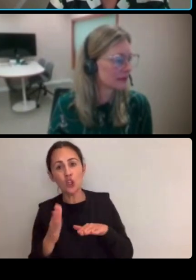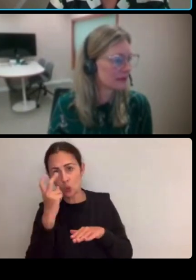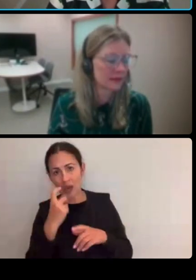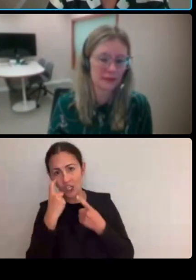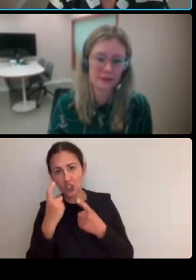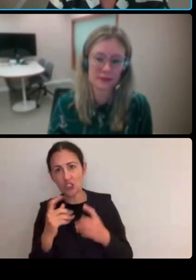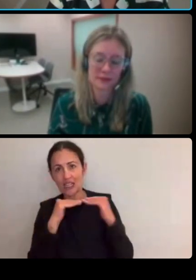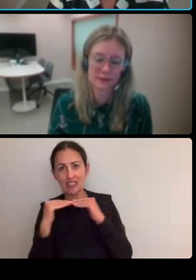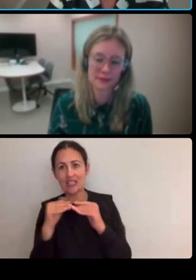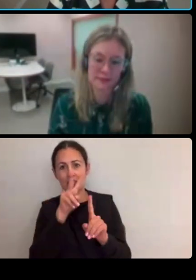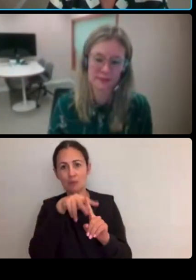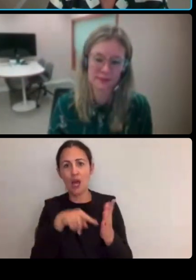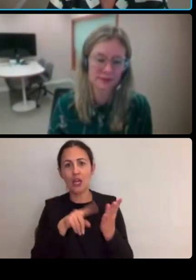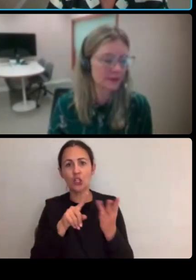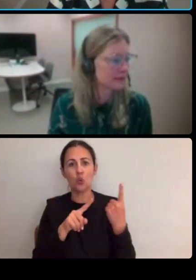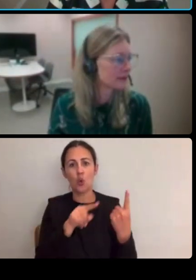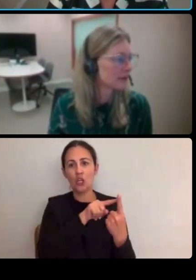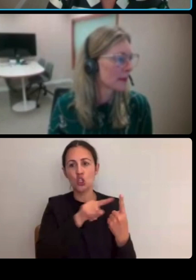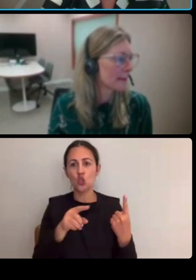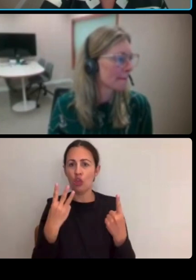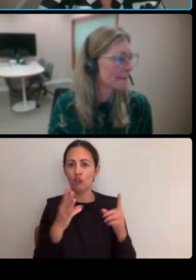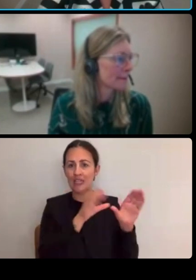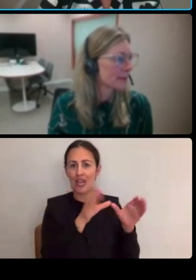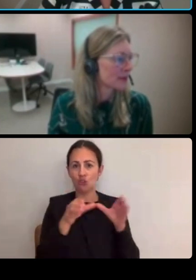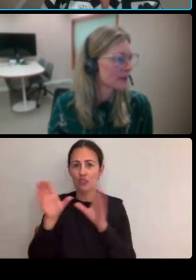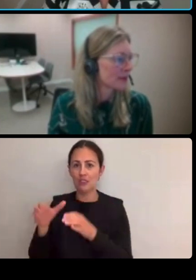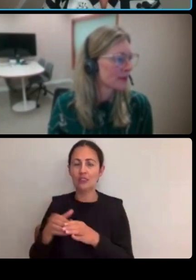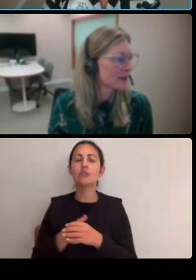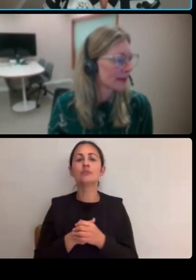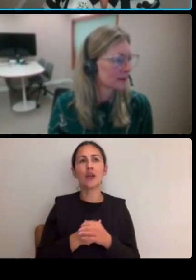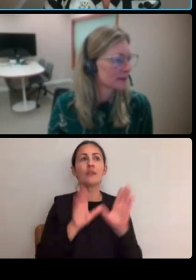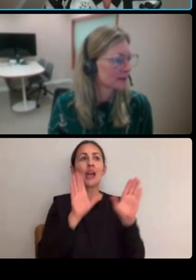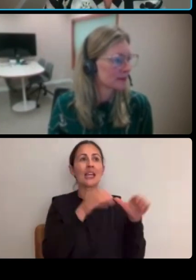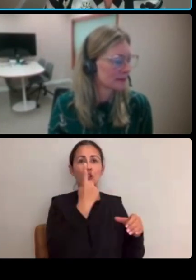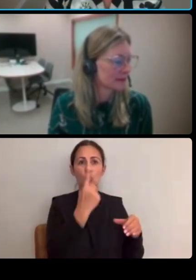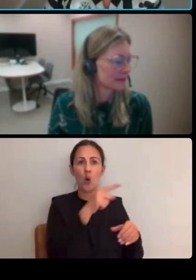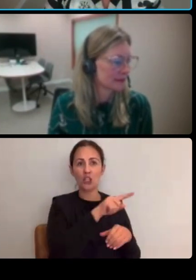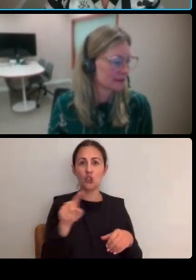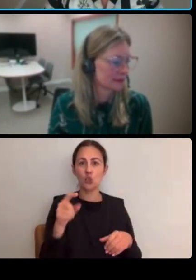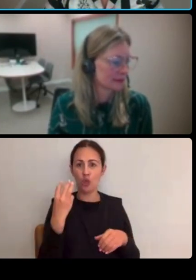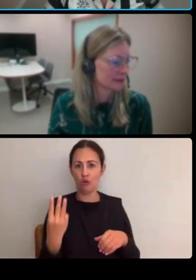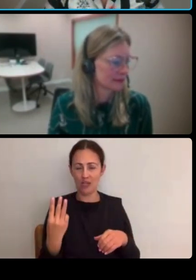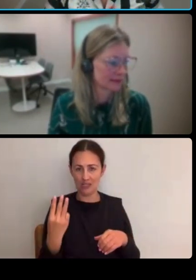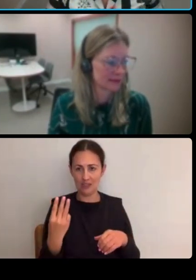to Categories 1 to 3? So in terms of Categories 1 to 3,